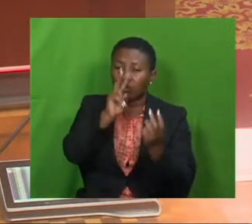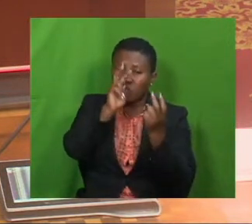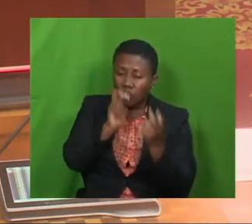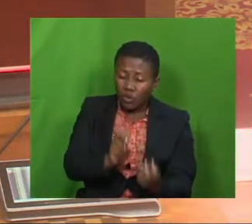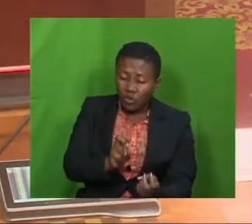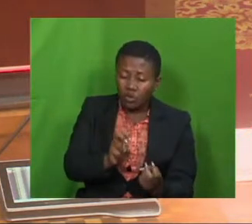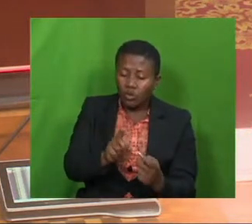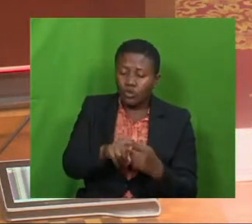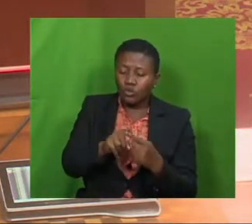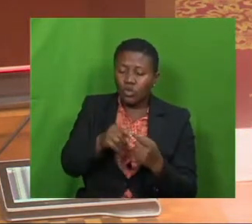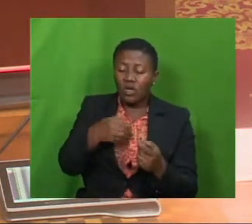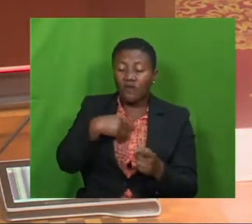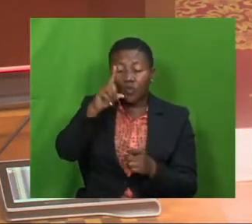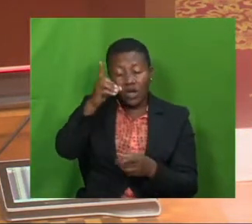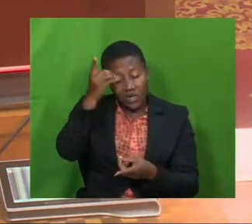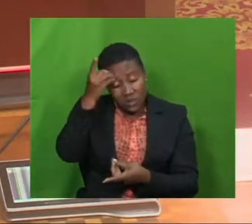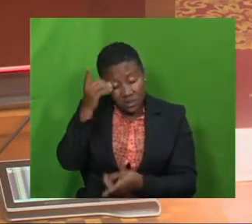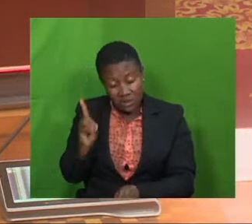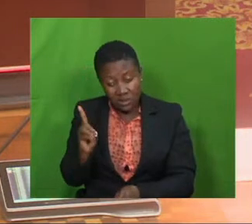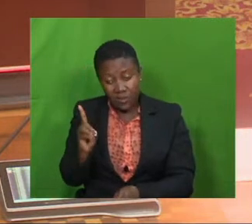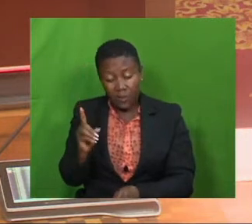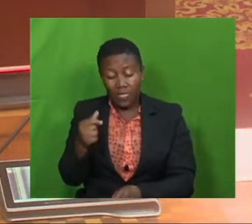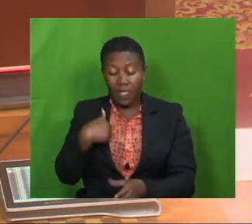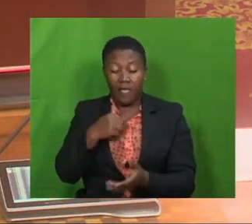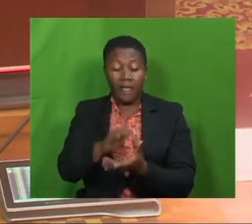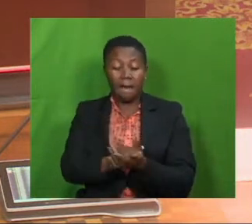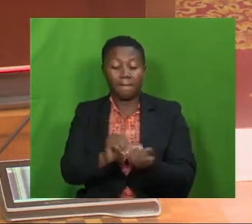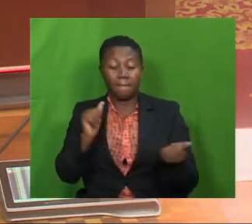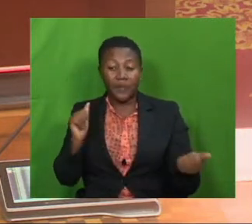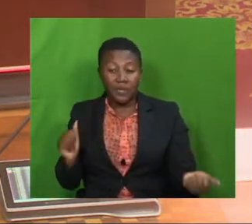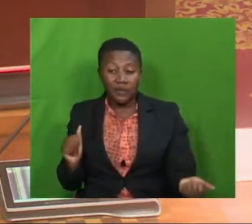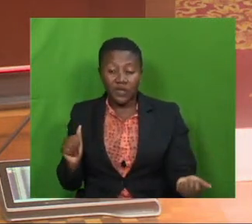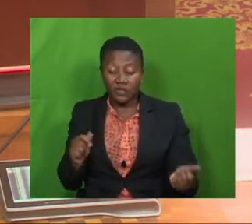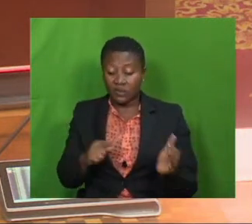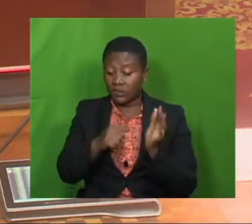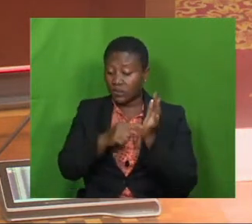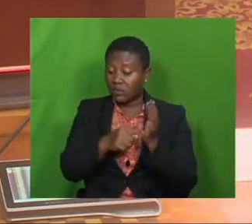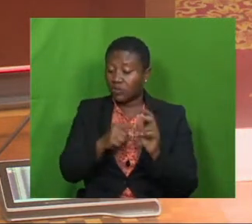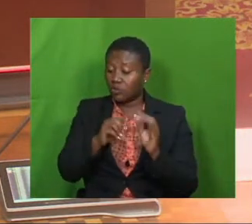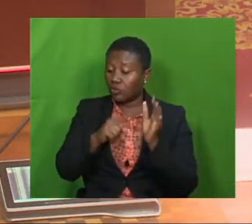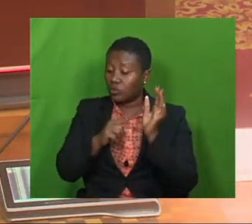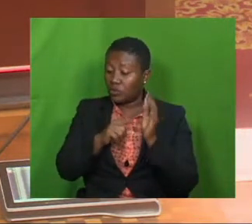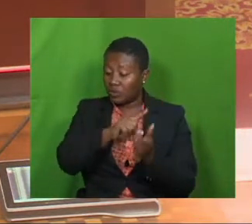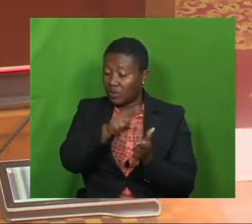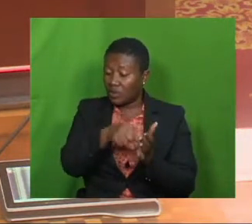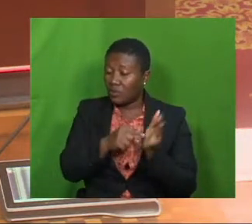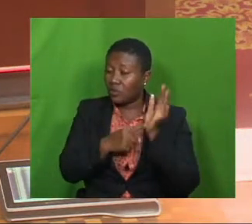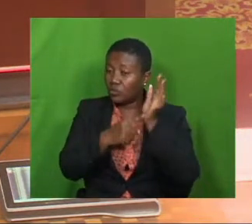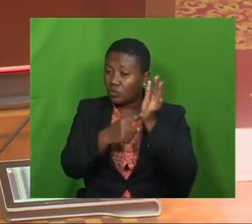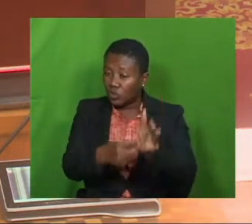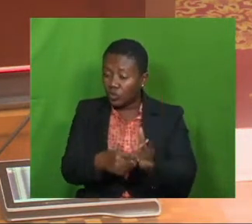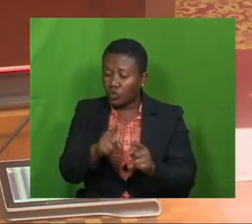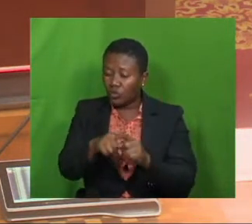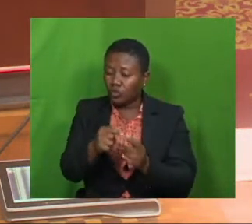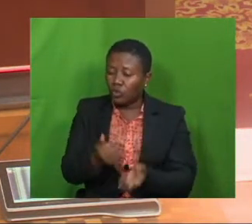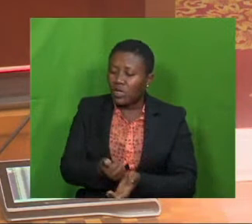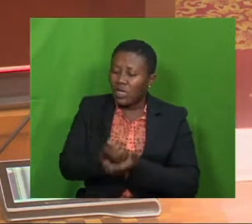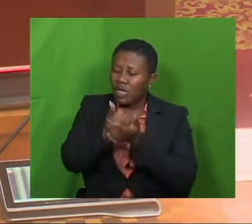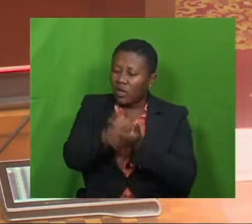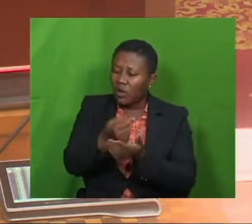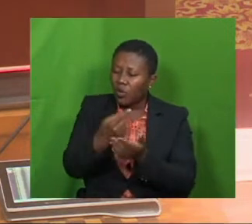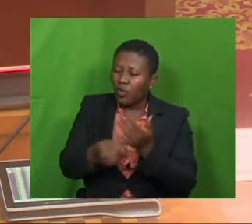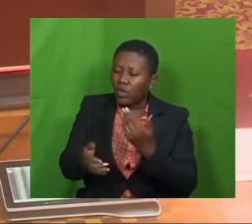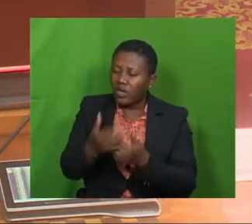building. This, I believe, is a very significant step in responding to our core mandate